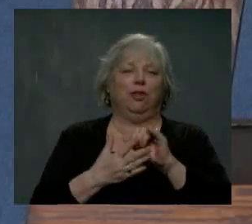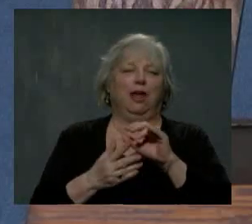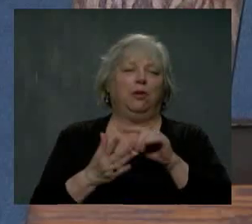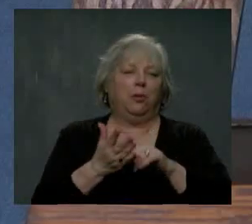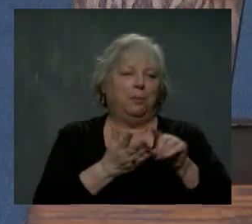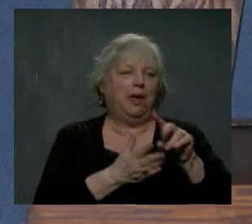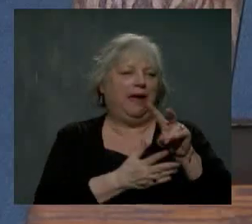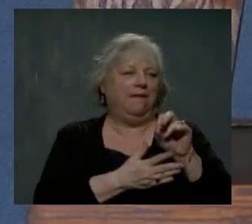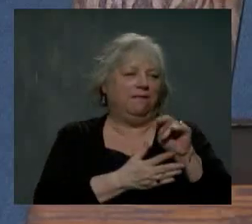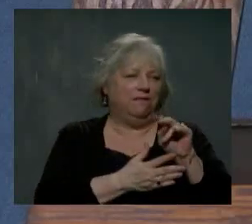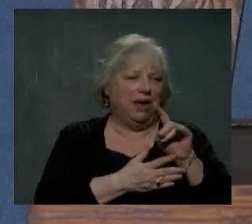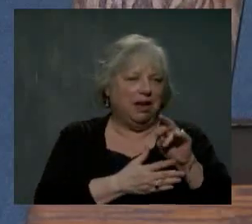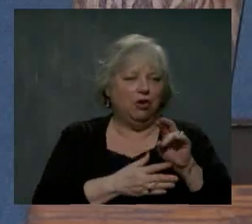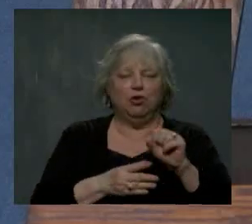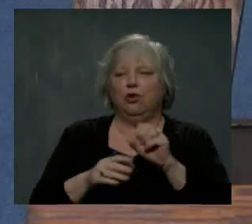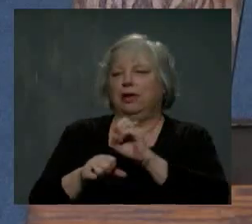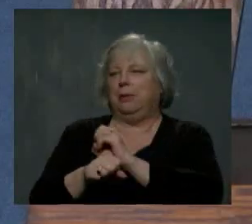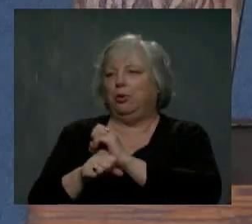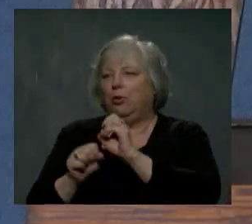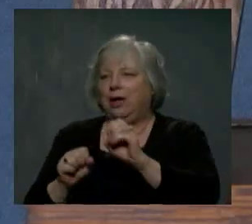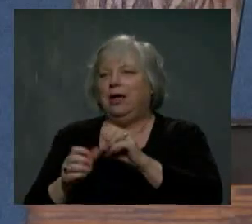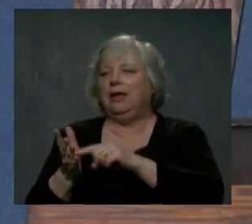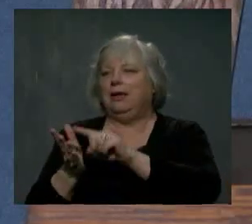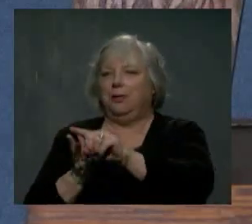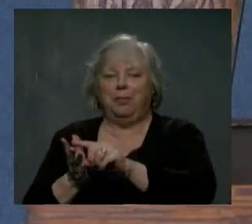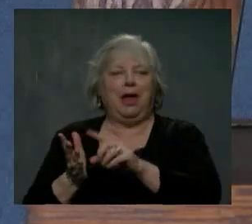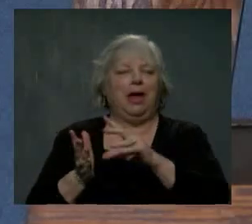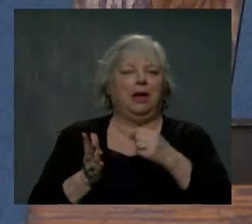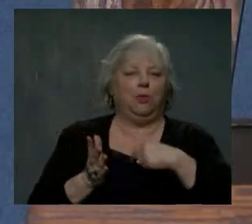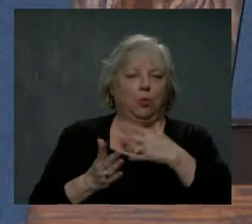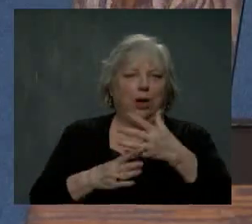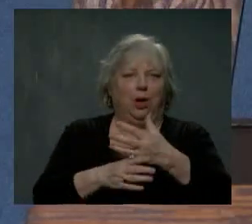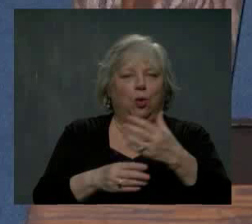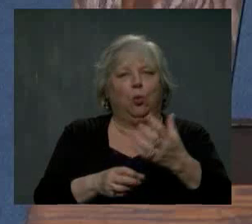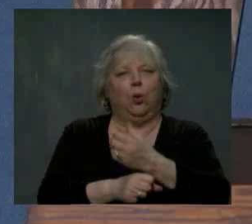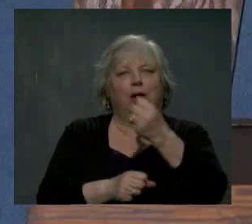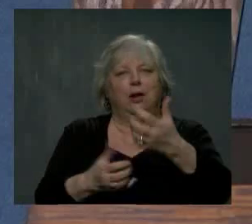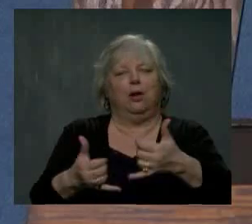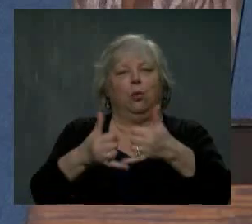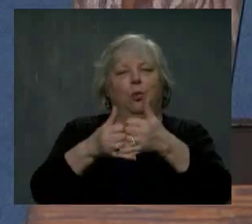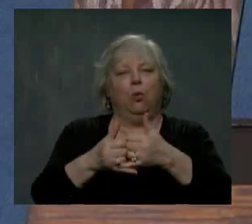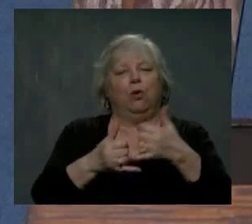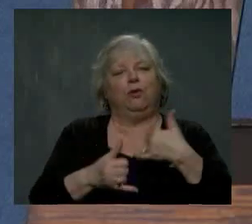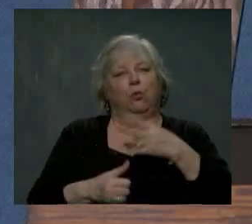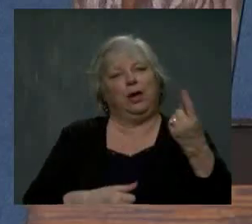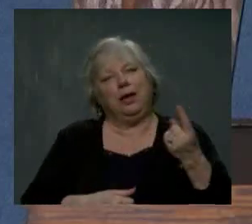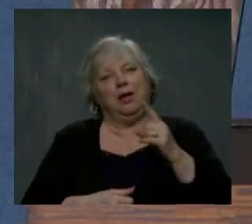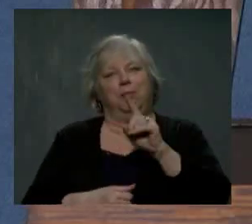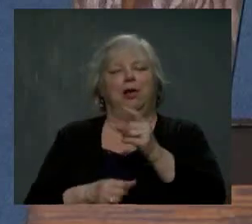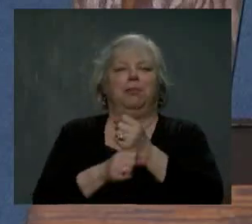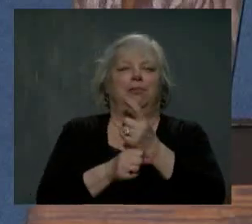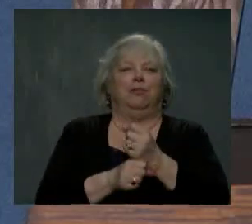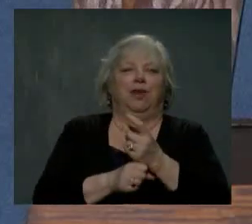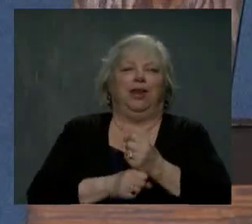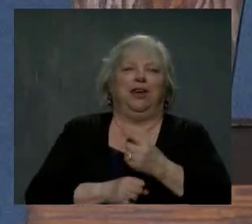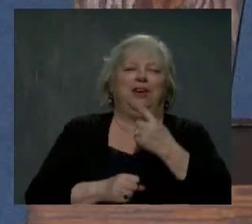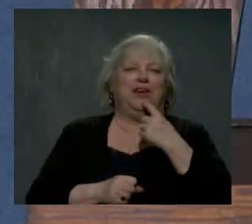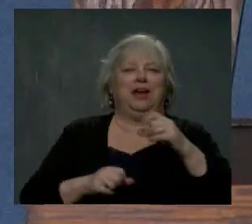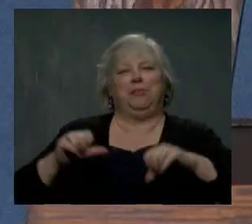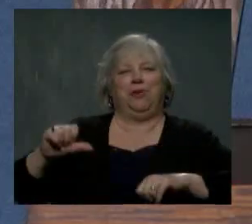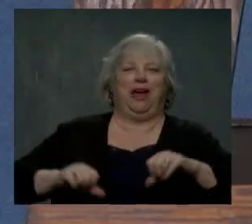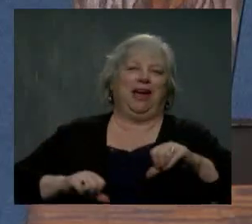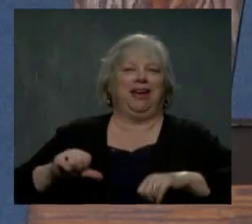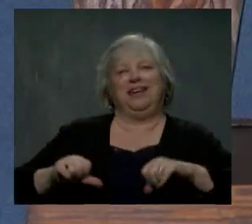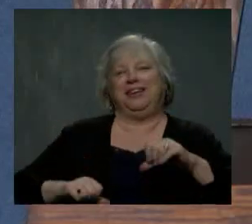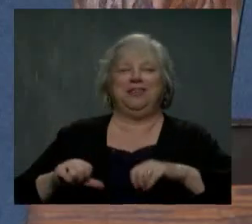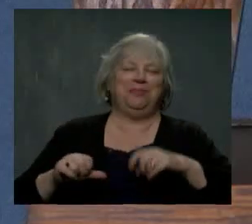paid, employees are paid, that we get these awards and we get to come up here once a year and tell you how wonderful we are, because we